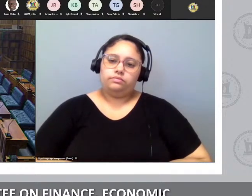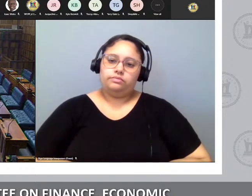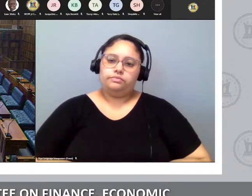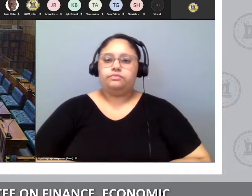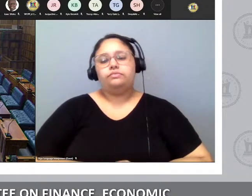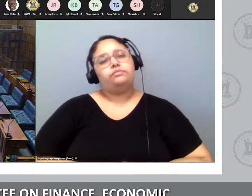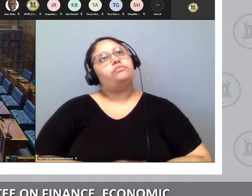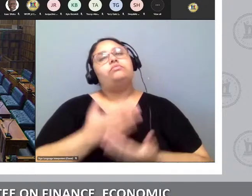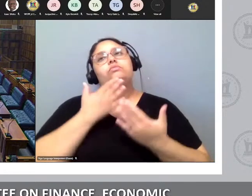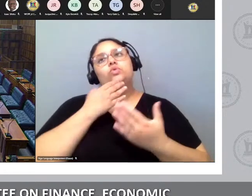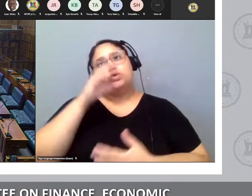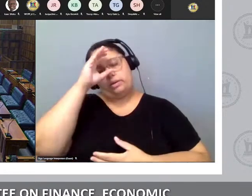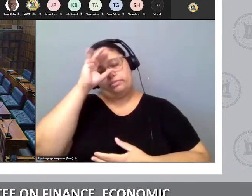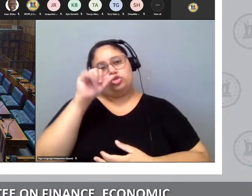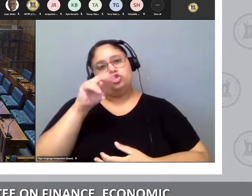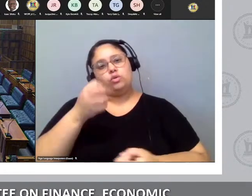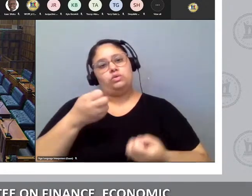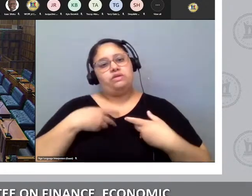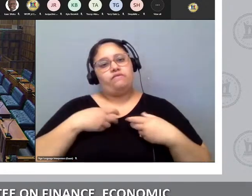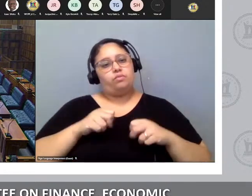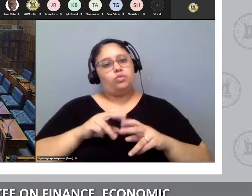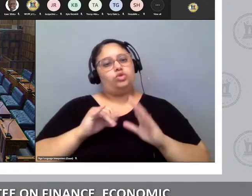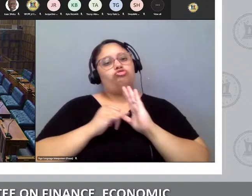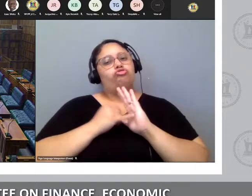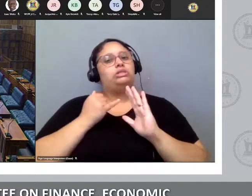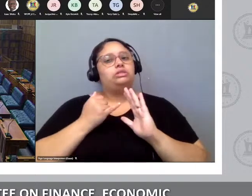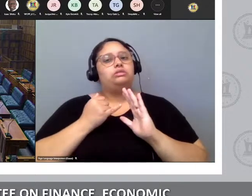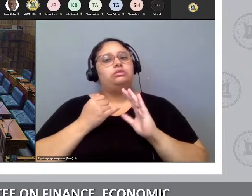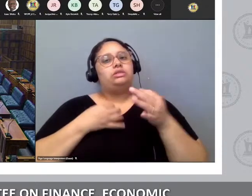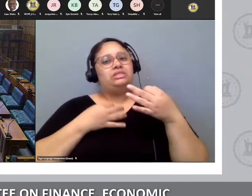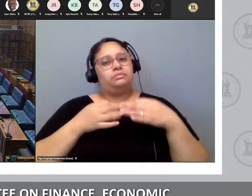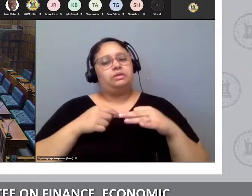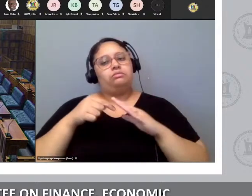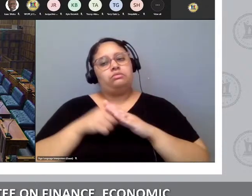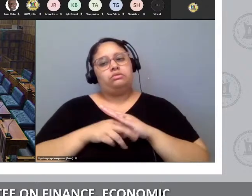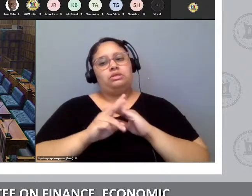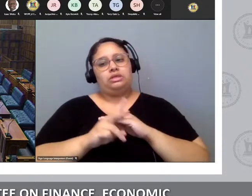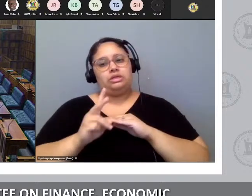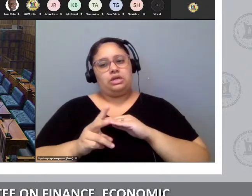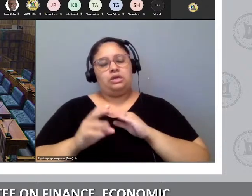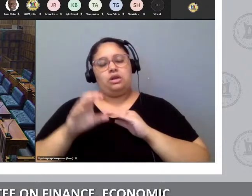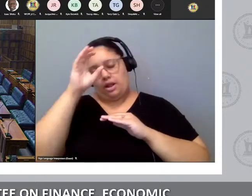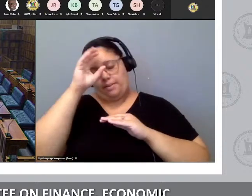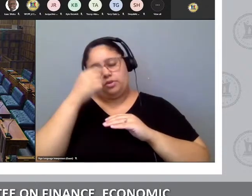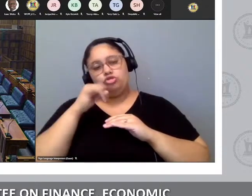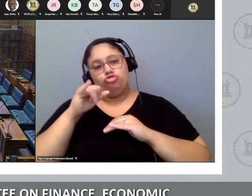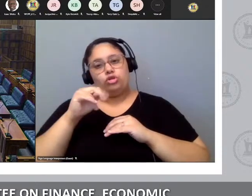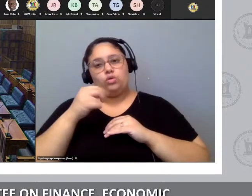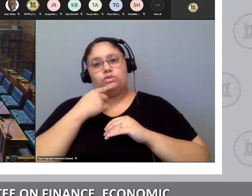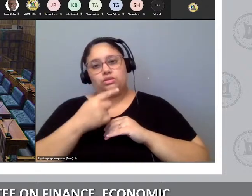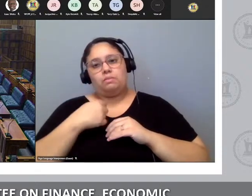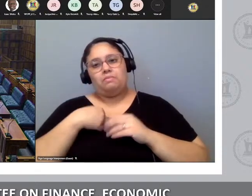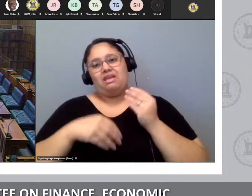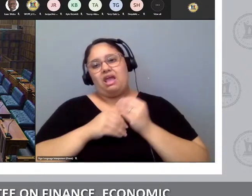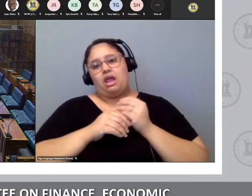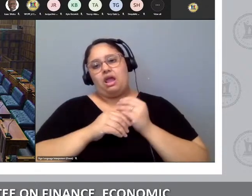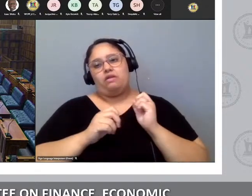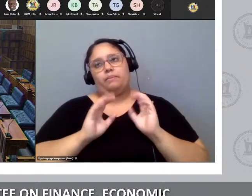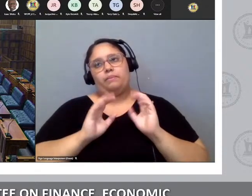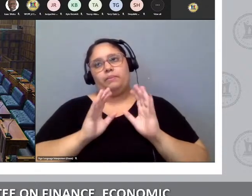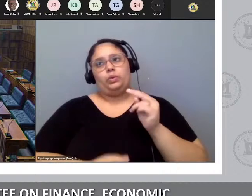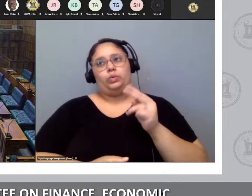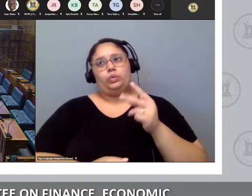Captain Jones for the opportunity so just to emphasize the points that Captain Jones makes and just to add one or two